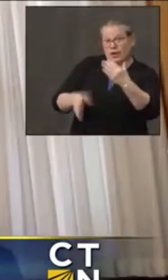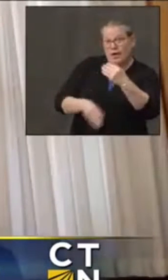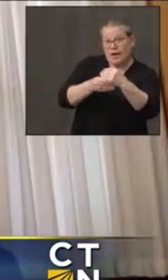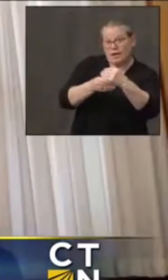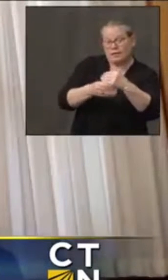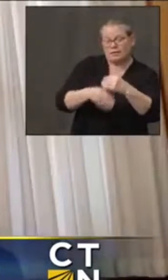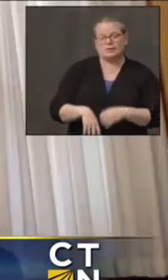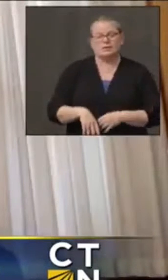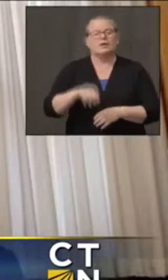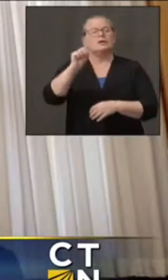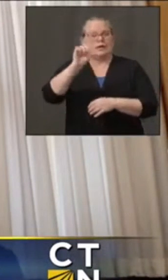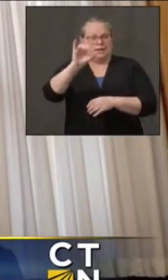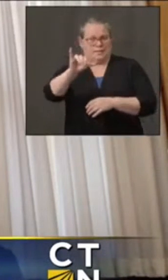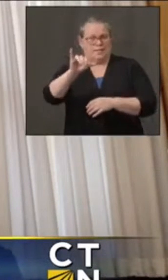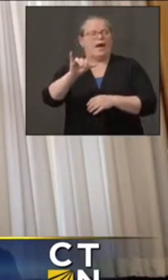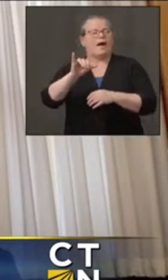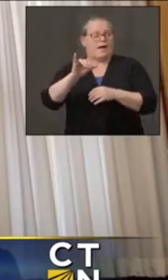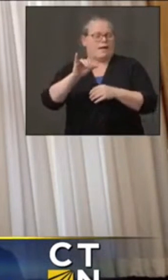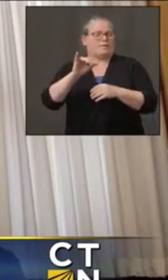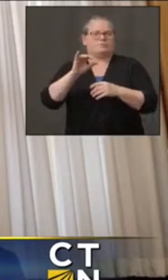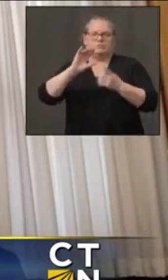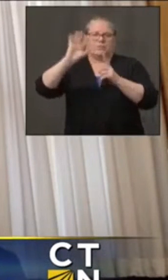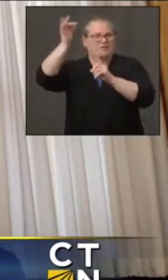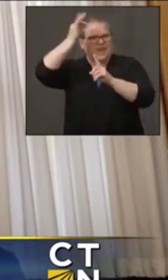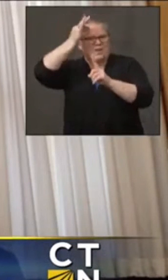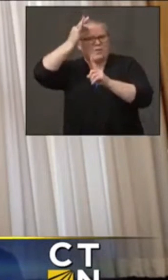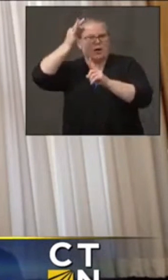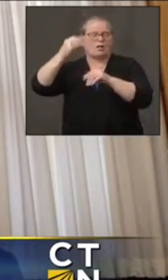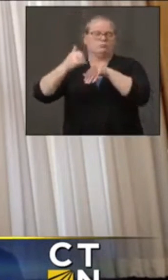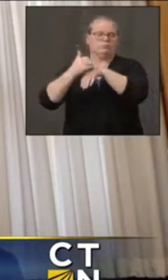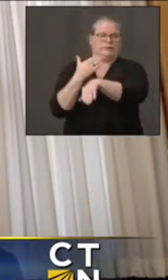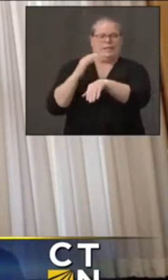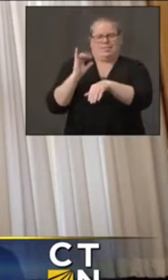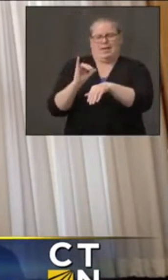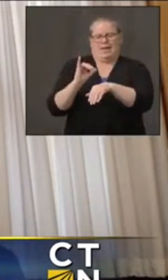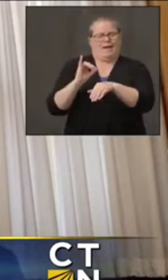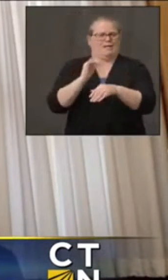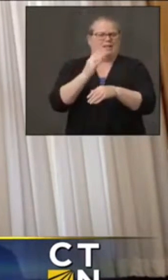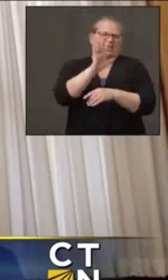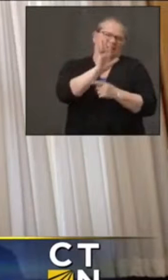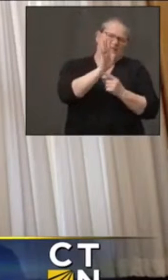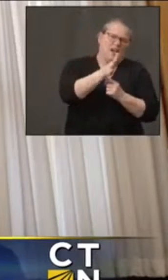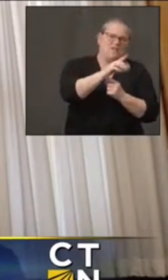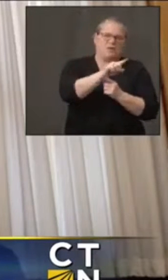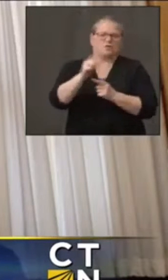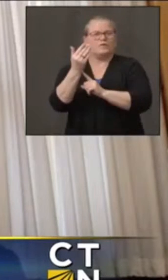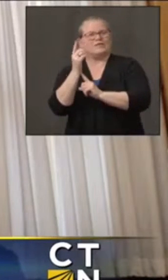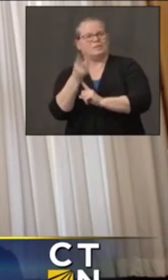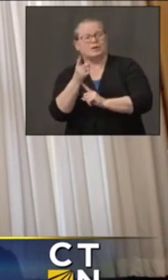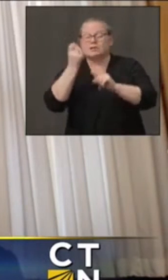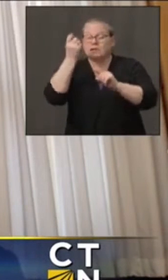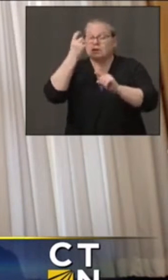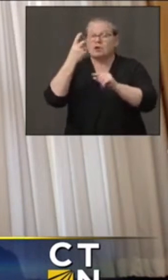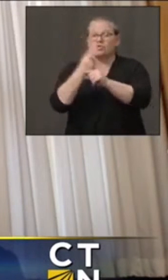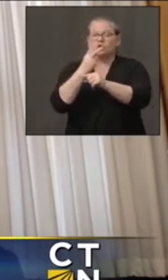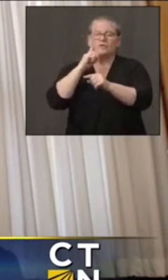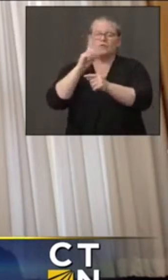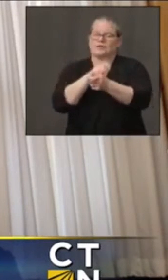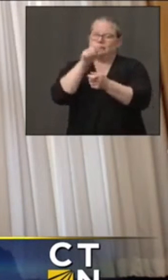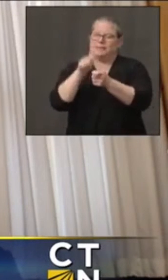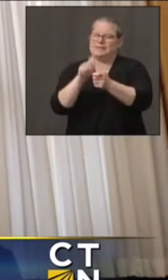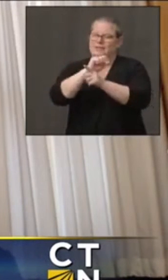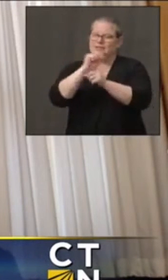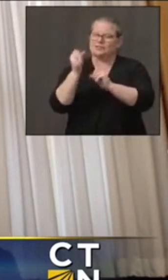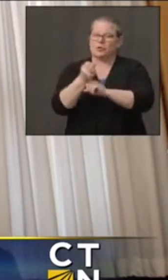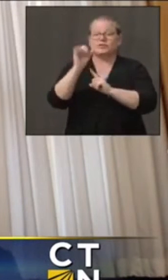one that we're getting deliveries from the federal government, are 5 to 15 minute turnaround time, but they're used in specific situations, particularly when someone's